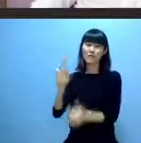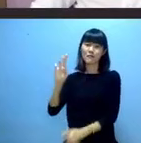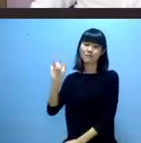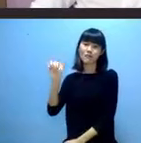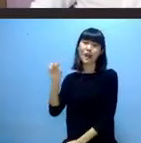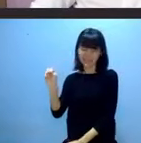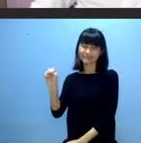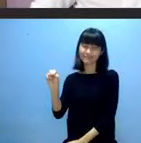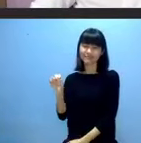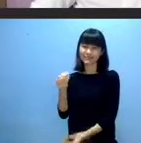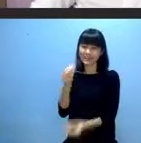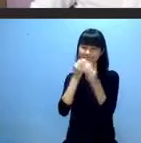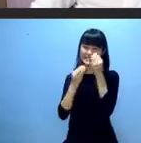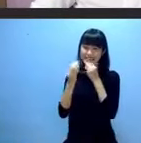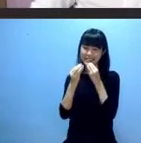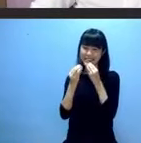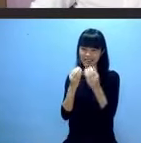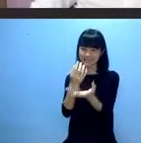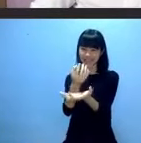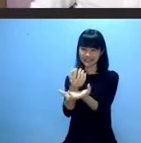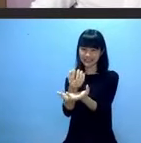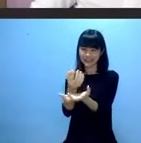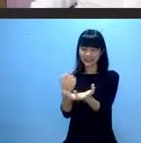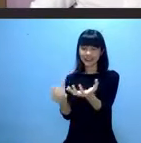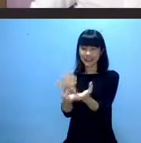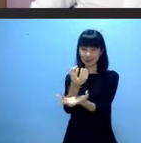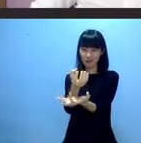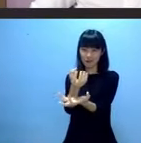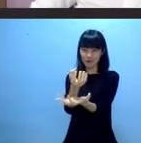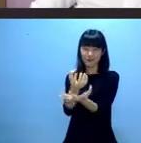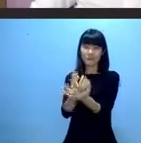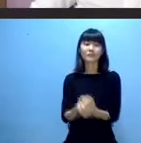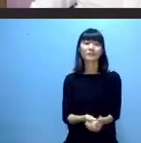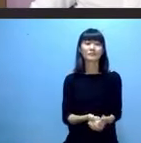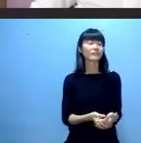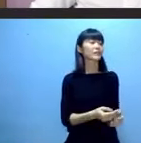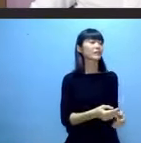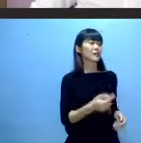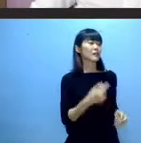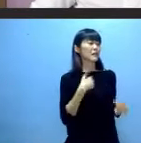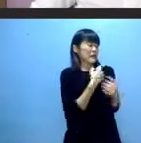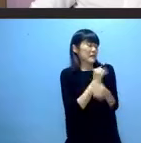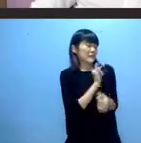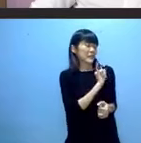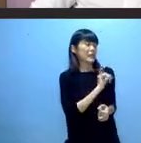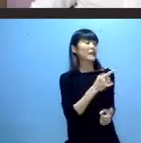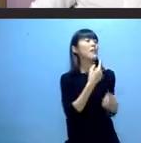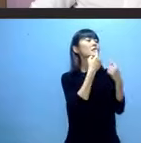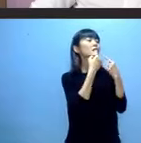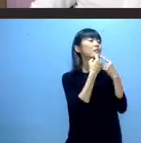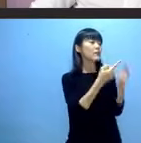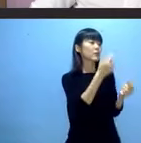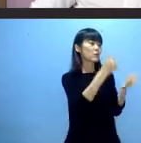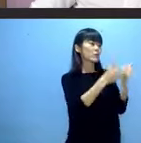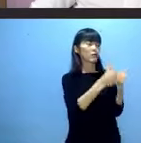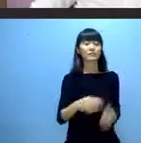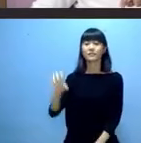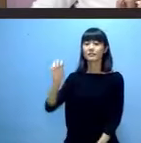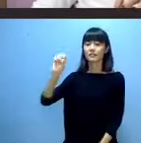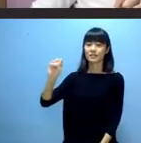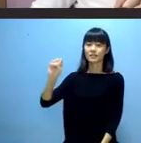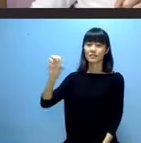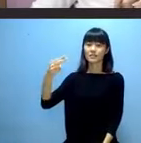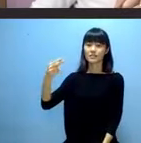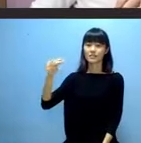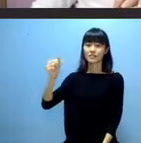okay. So I'm very particular about hot pot. Tell me which hot pot you're going to. Oh, I love Shabu Sai. Shout out to Shabu